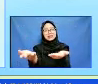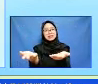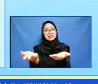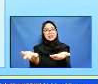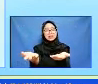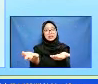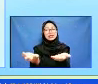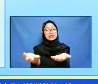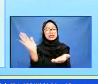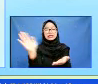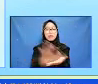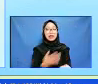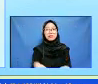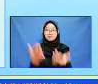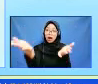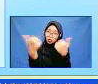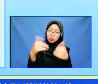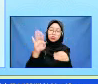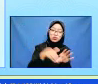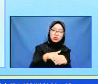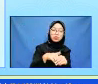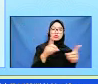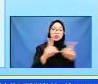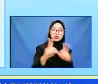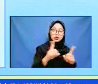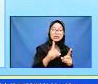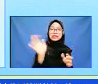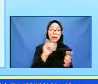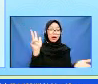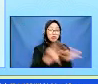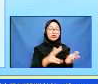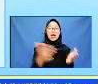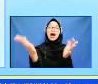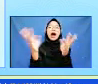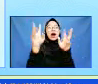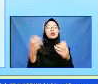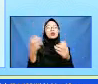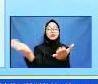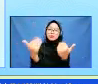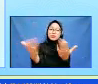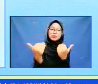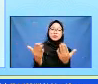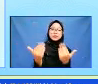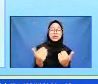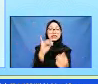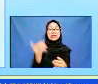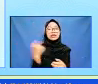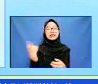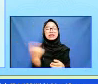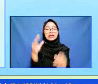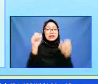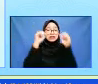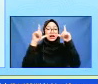will recognize, understand, and assess the characteristic of their own risk, vulnerability, and